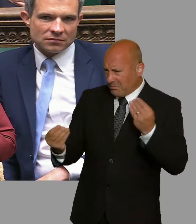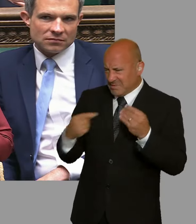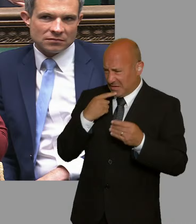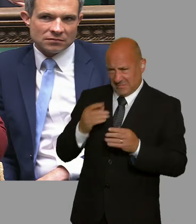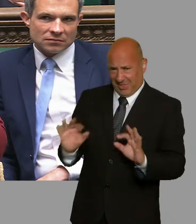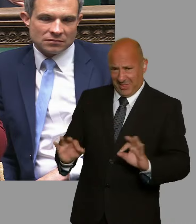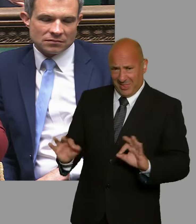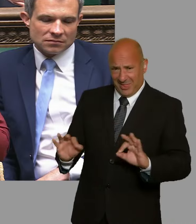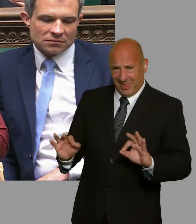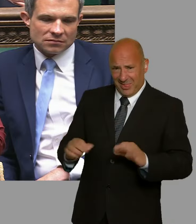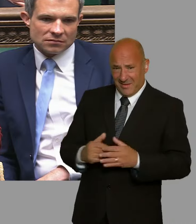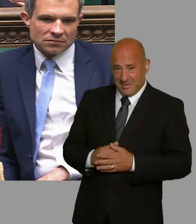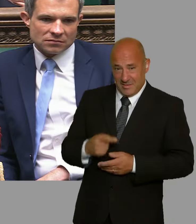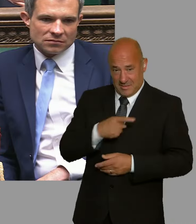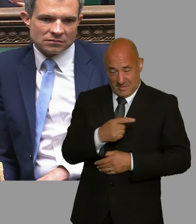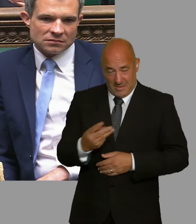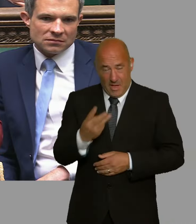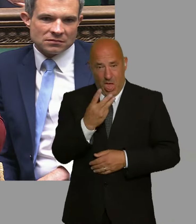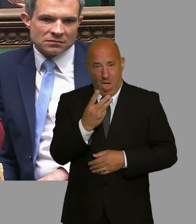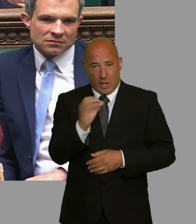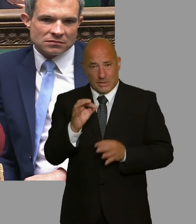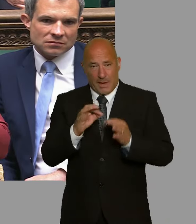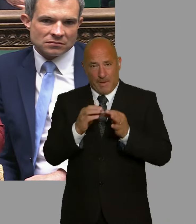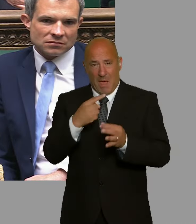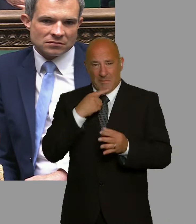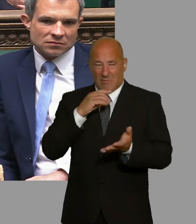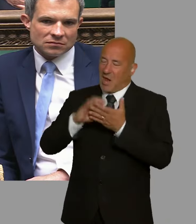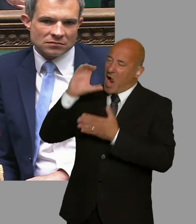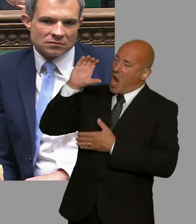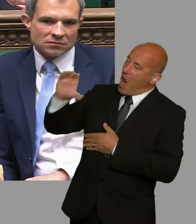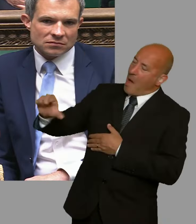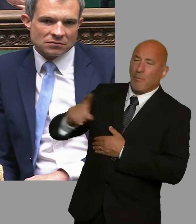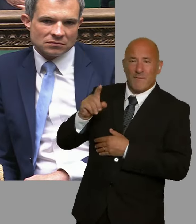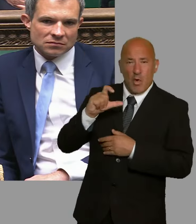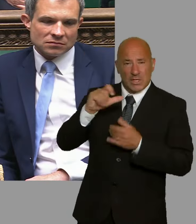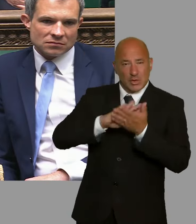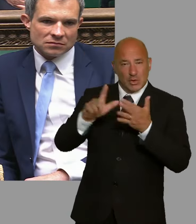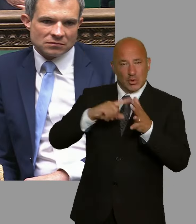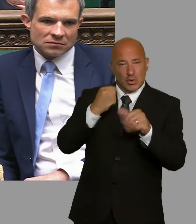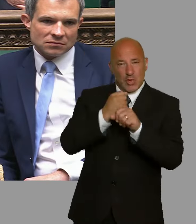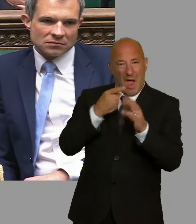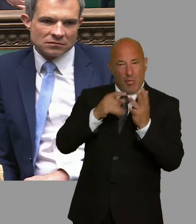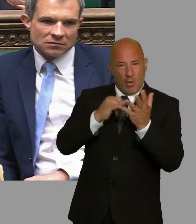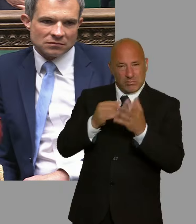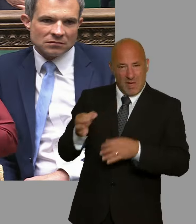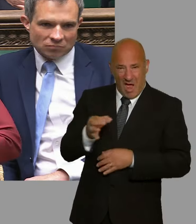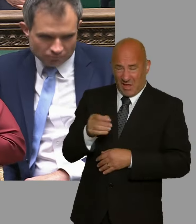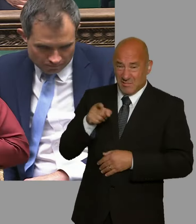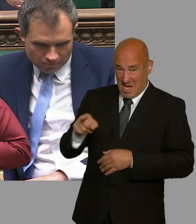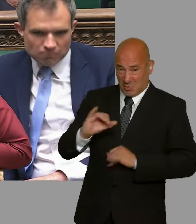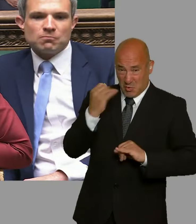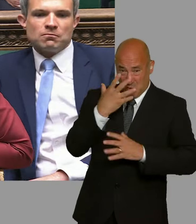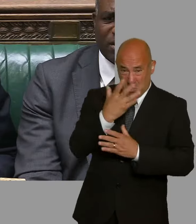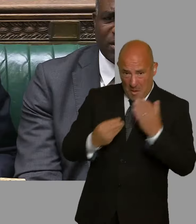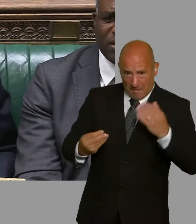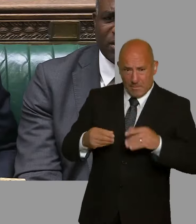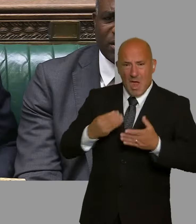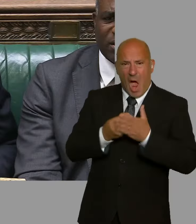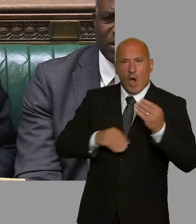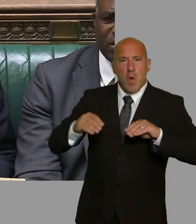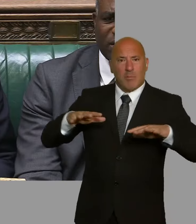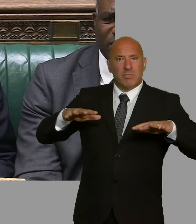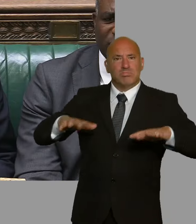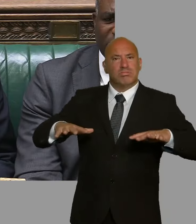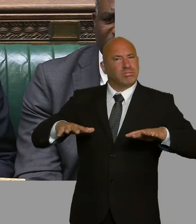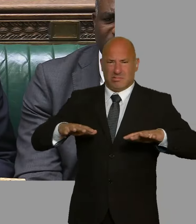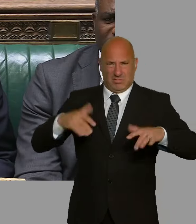last Parliament. He has not stabilised the economy. He has no clear answers on what he's doing. It's just chaos, chaos, chaos. He keeps making announcements with